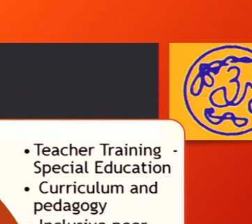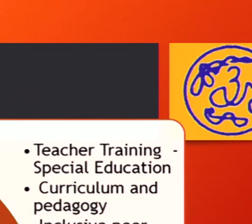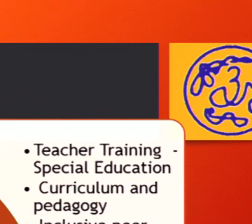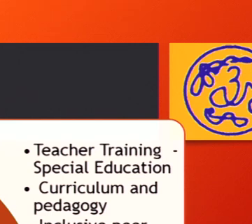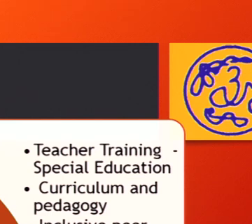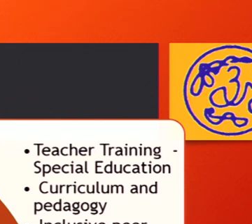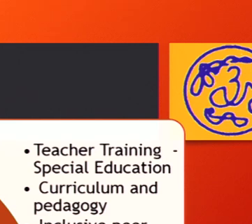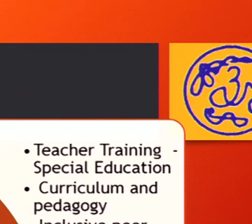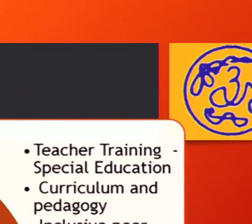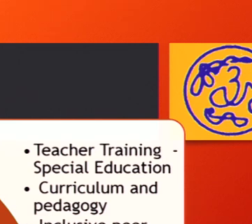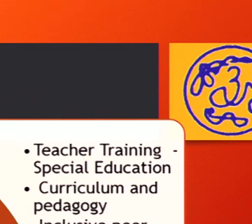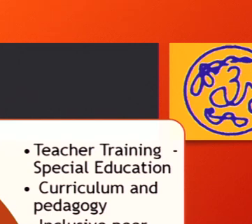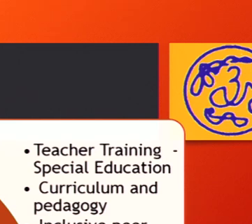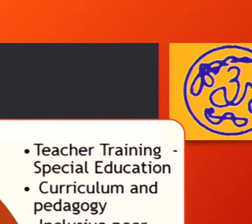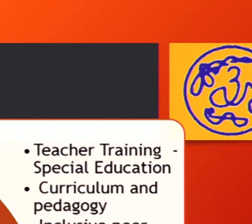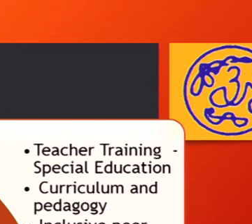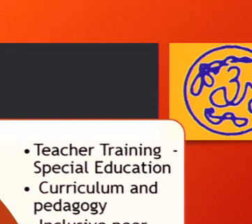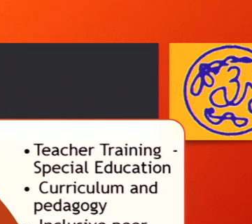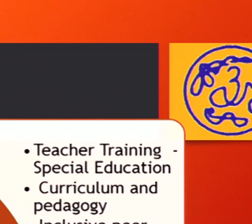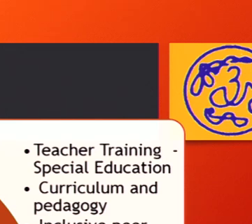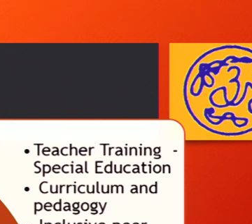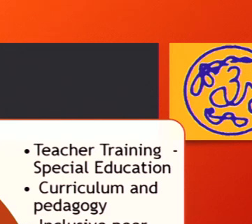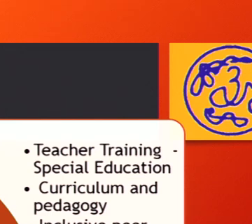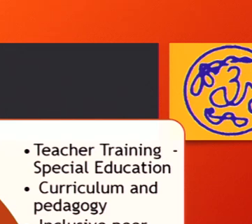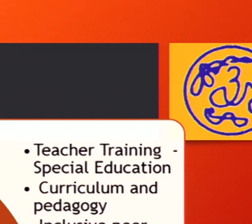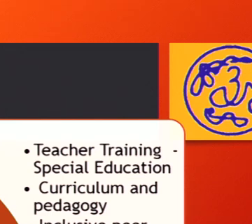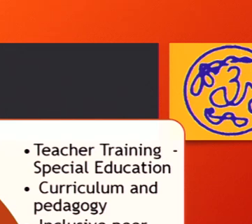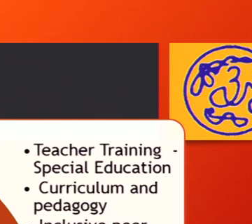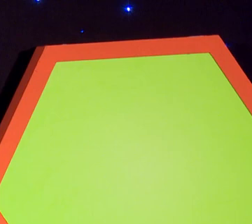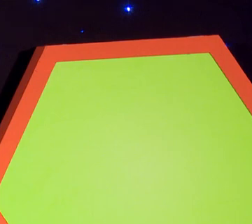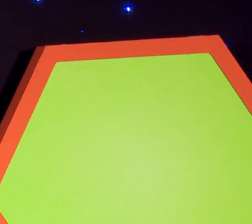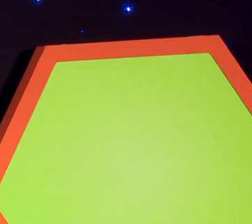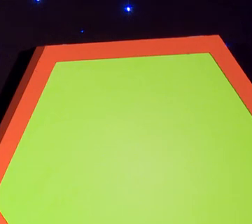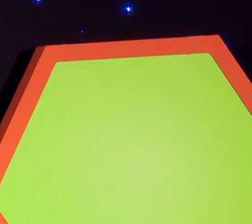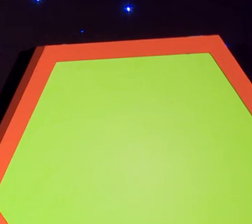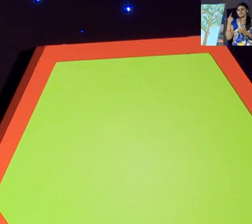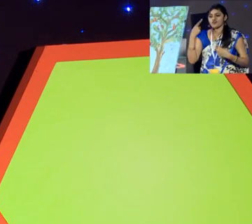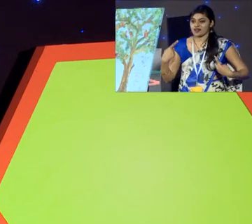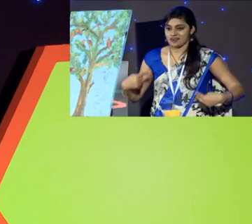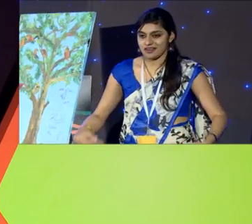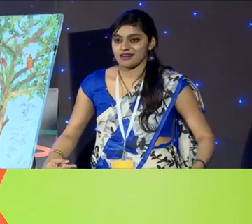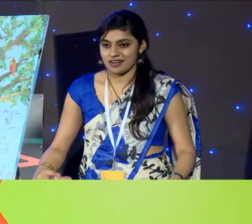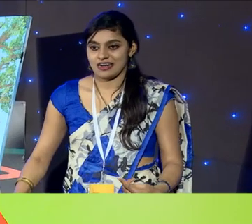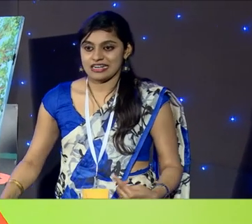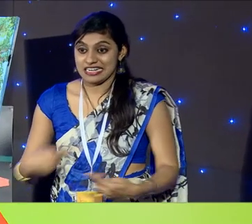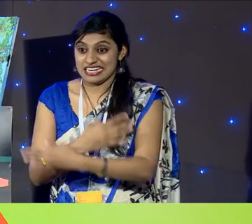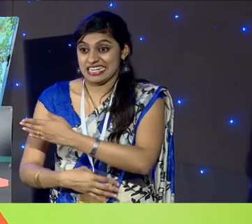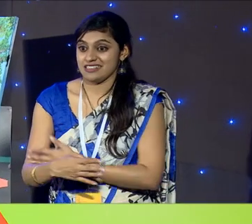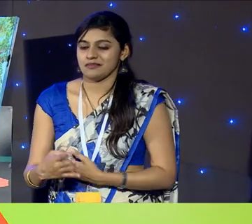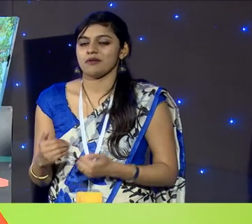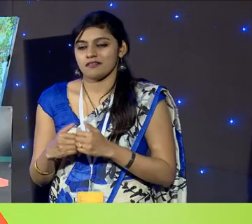We have to have barrier-free environment. We have to have integrated sports and cultural activities. Social attitudes have